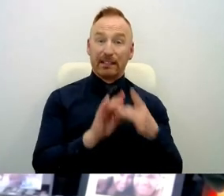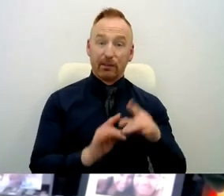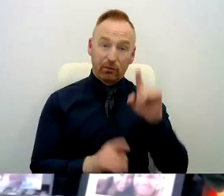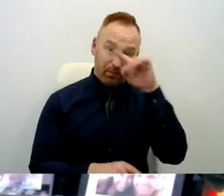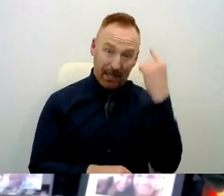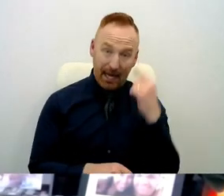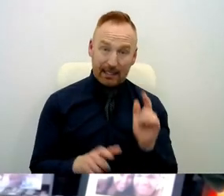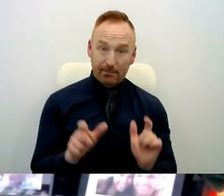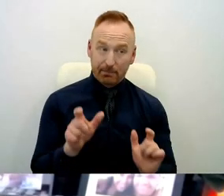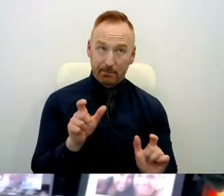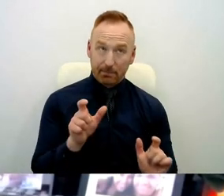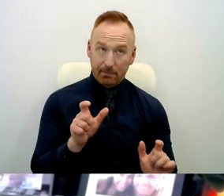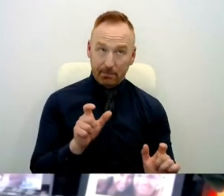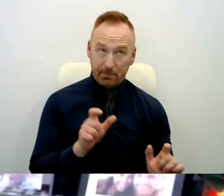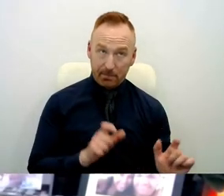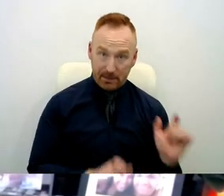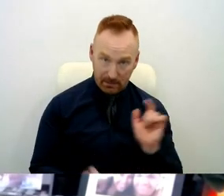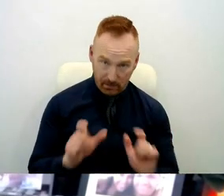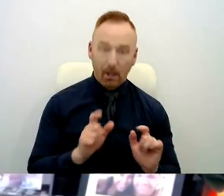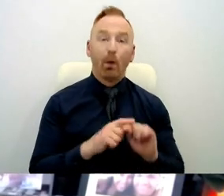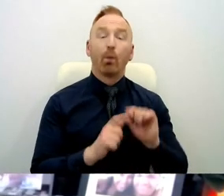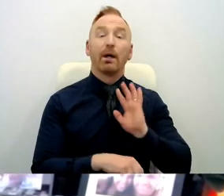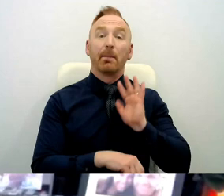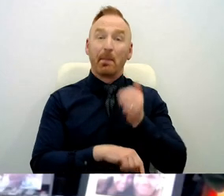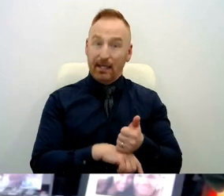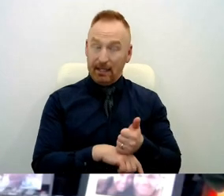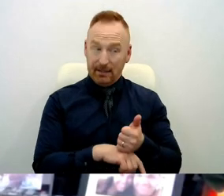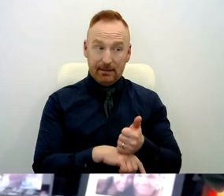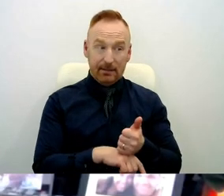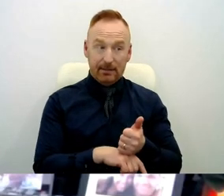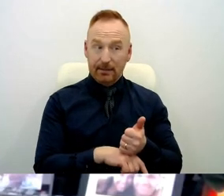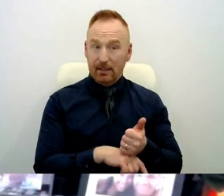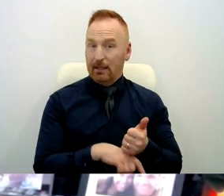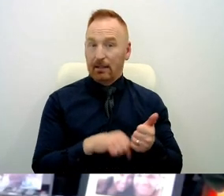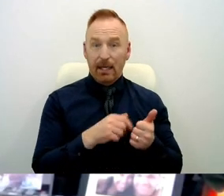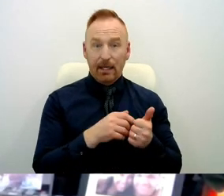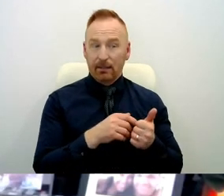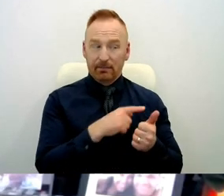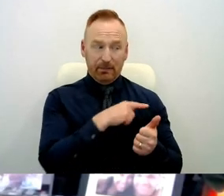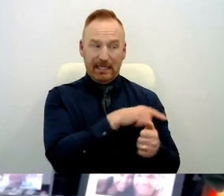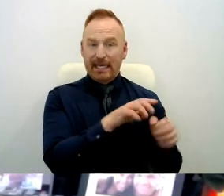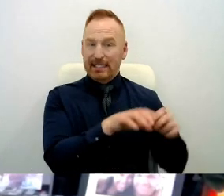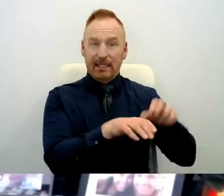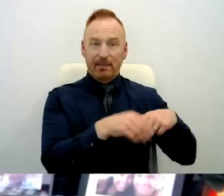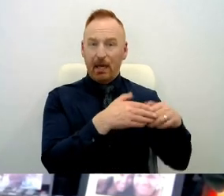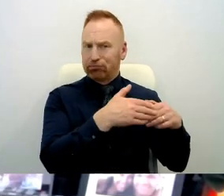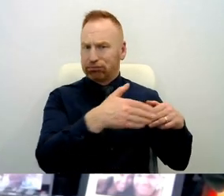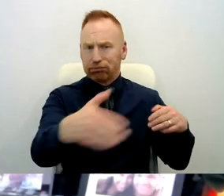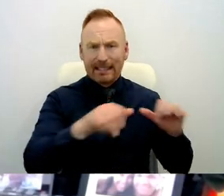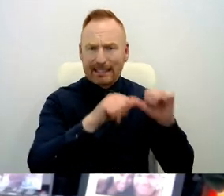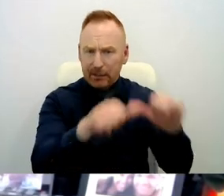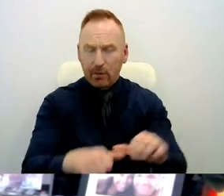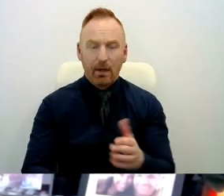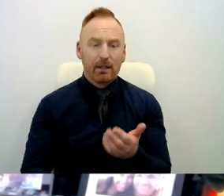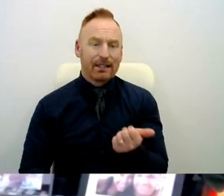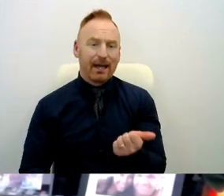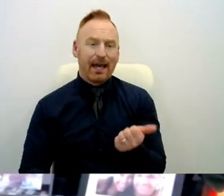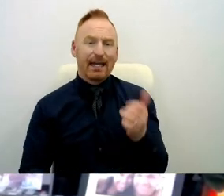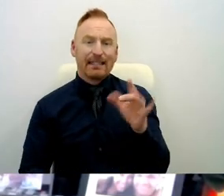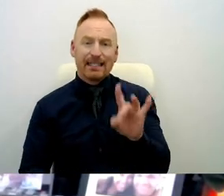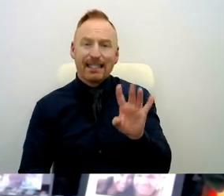people were in place long after he was gone. Until